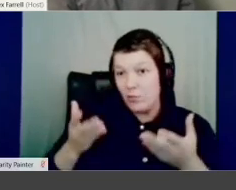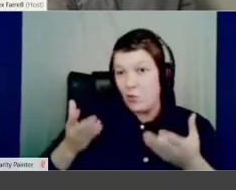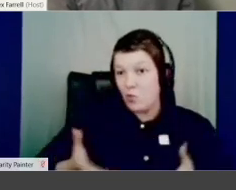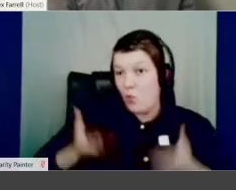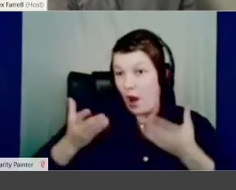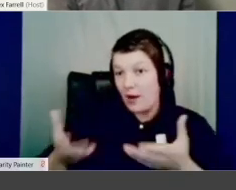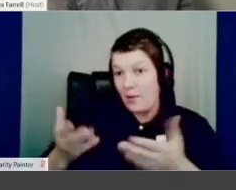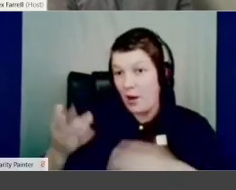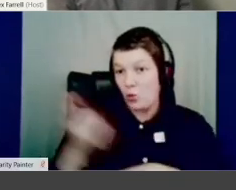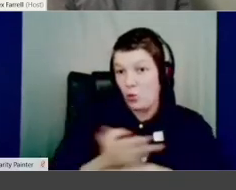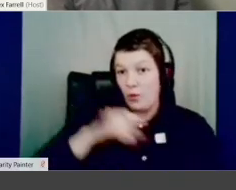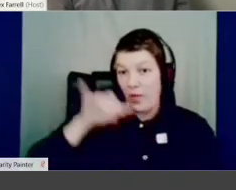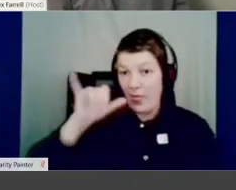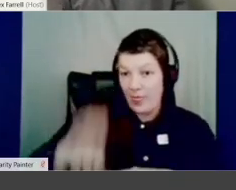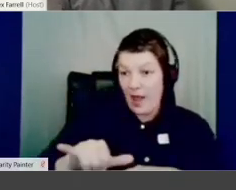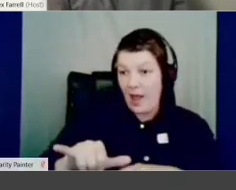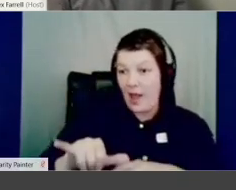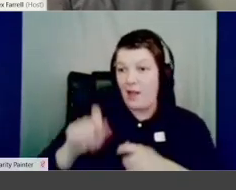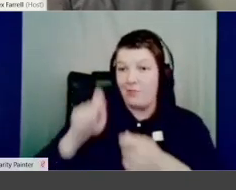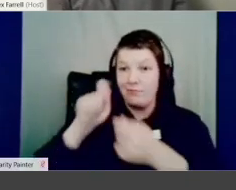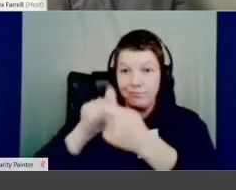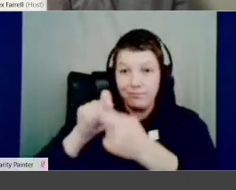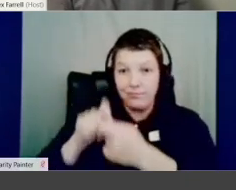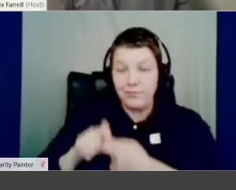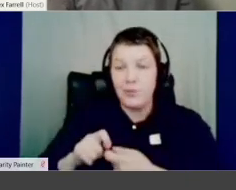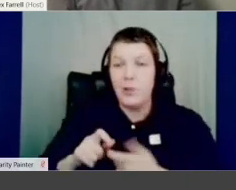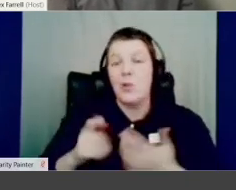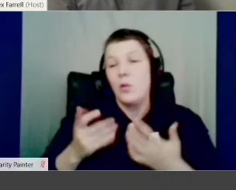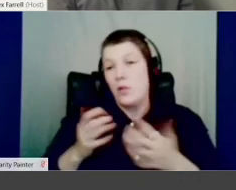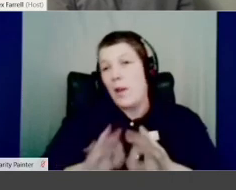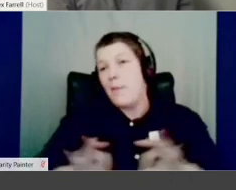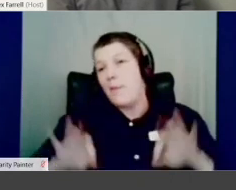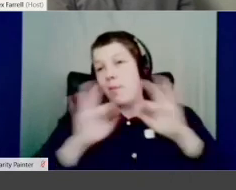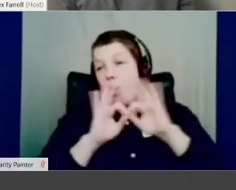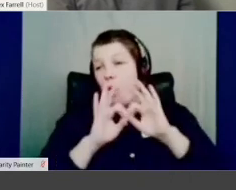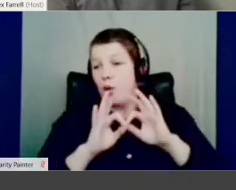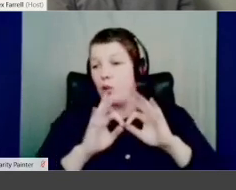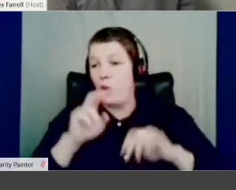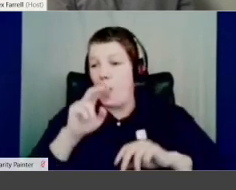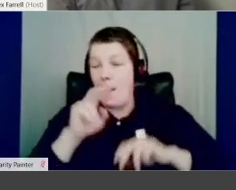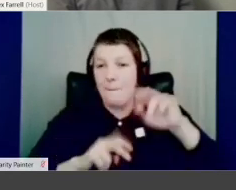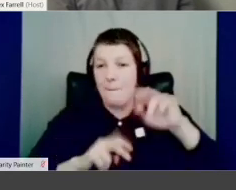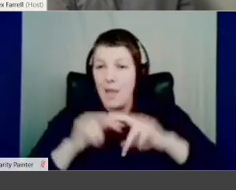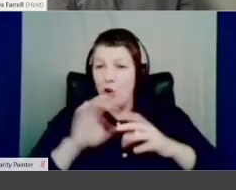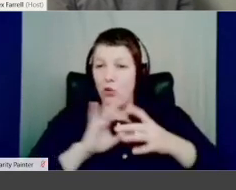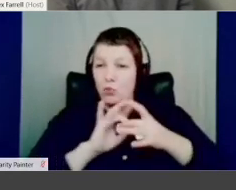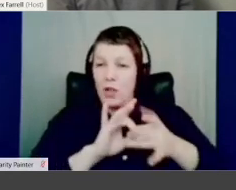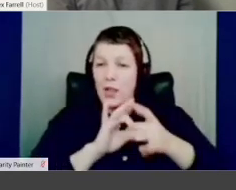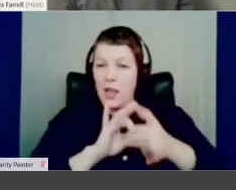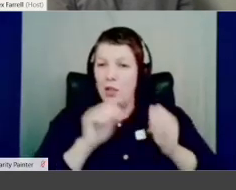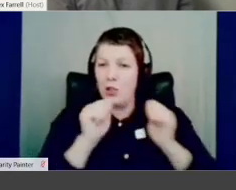It's just it's building a relationship with trusted partners as well.